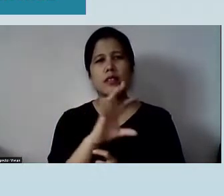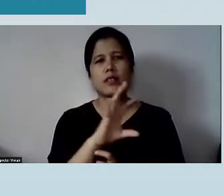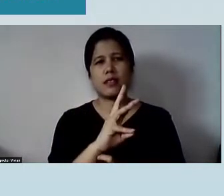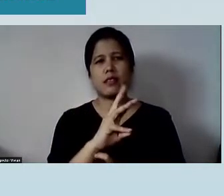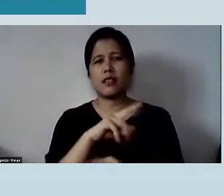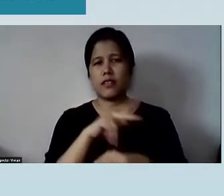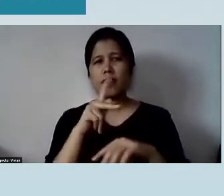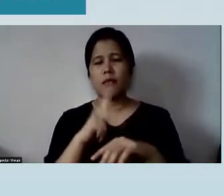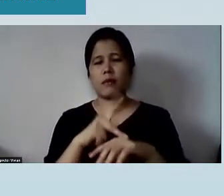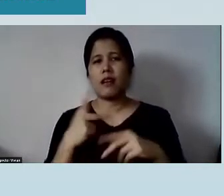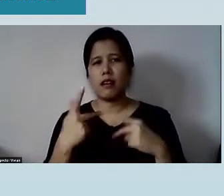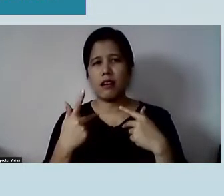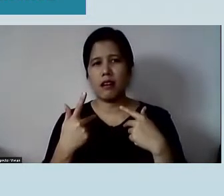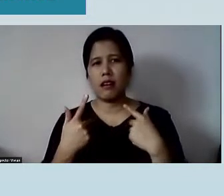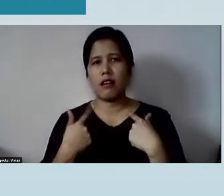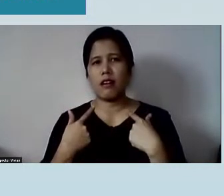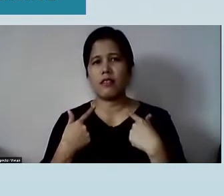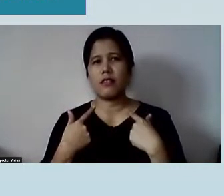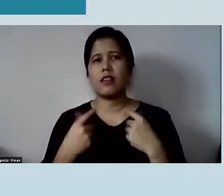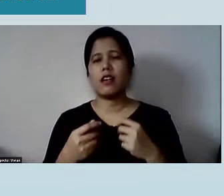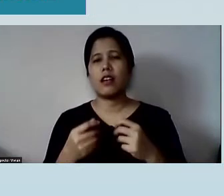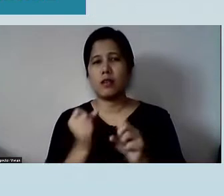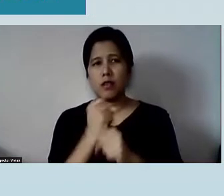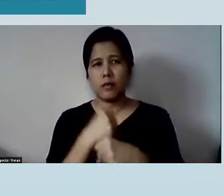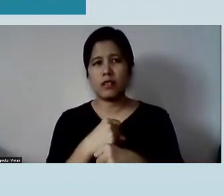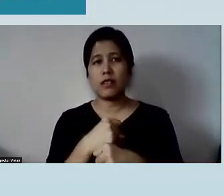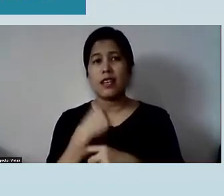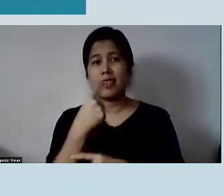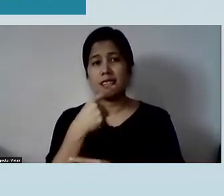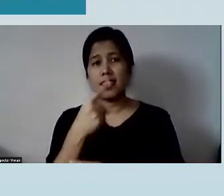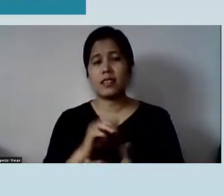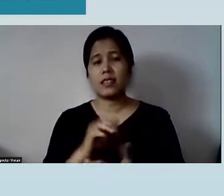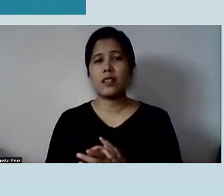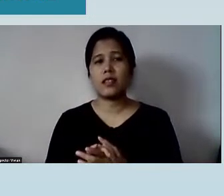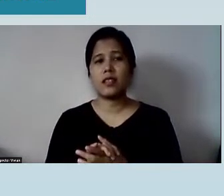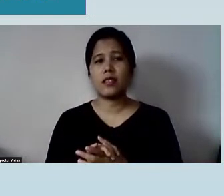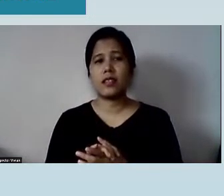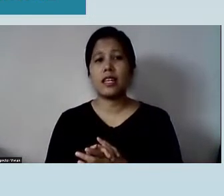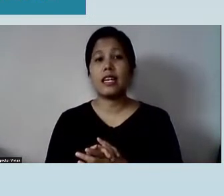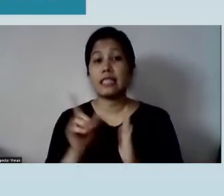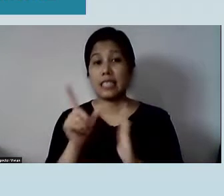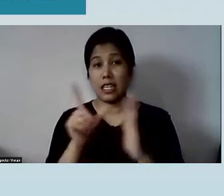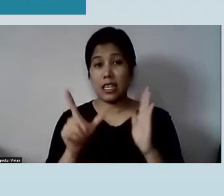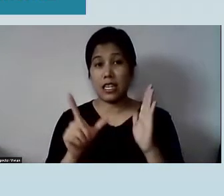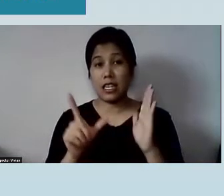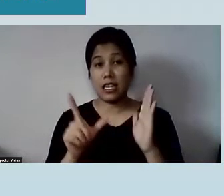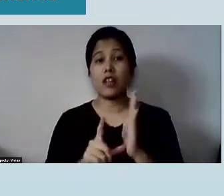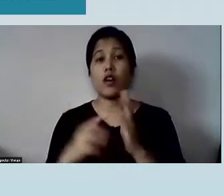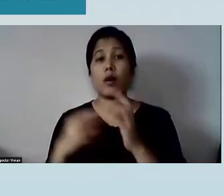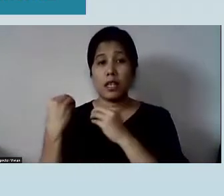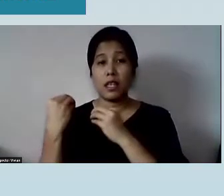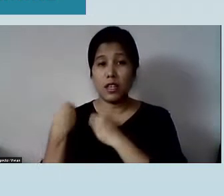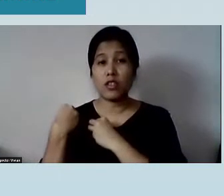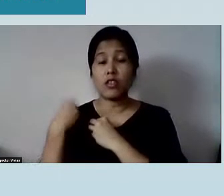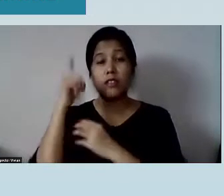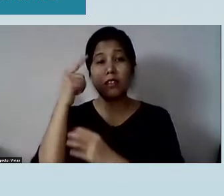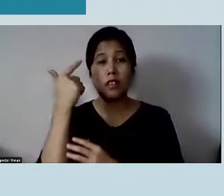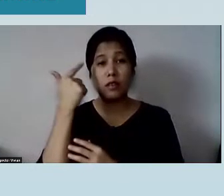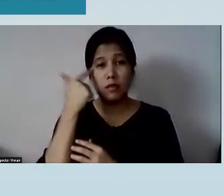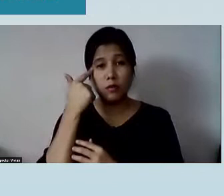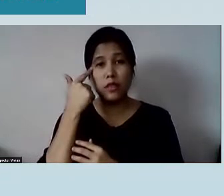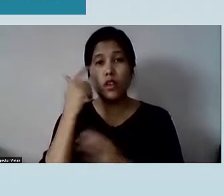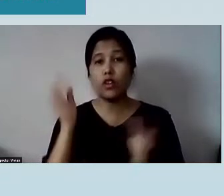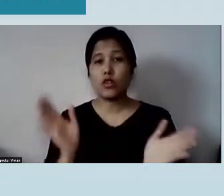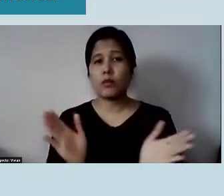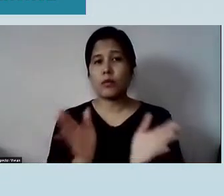government has ratified, no? It says it sets out the legal obligation on states parties